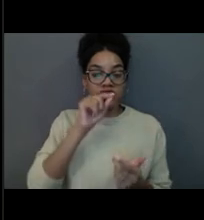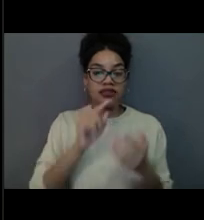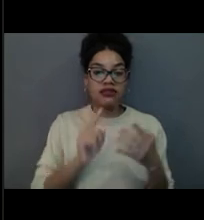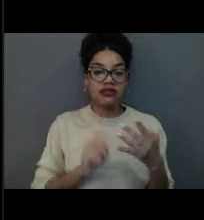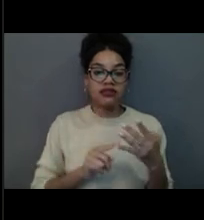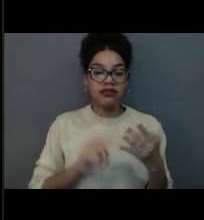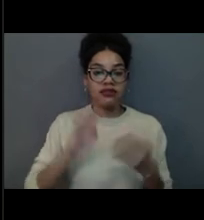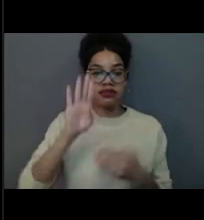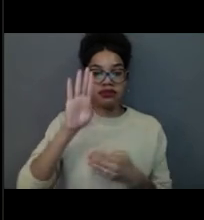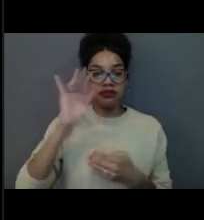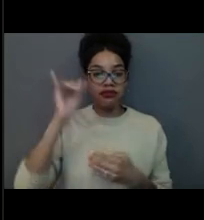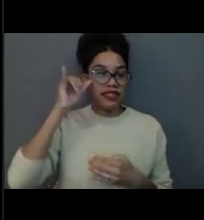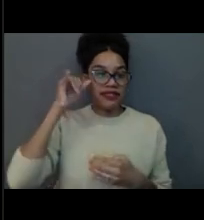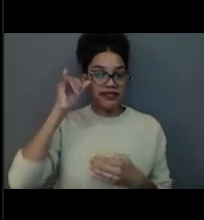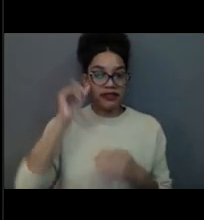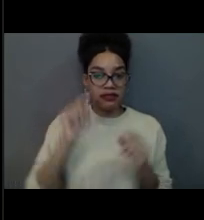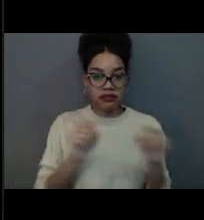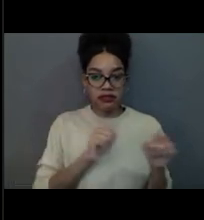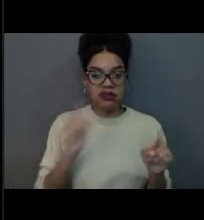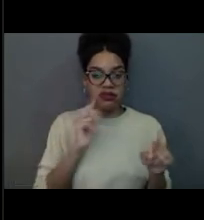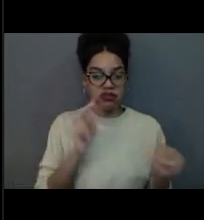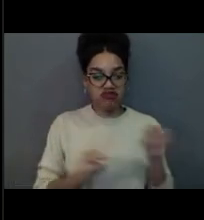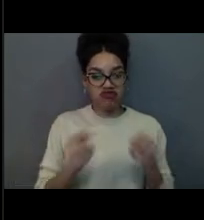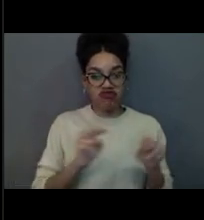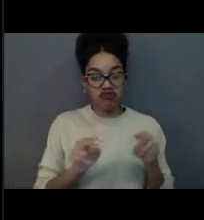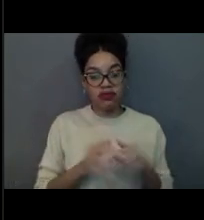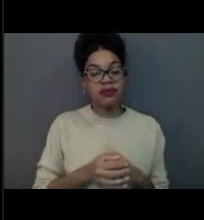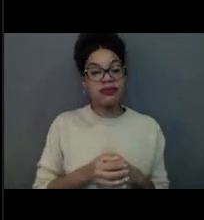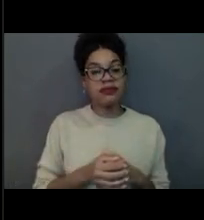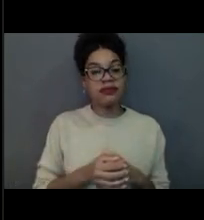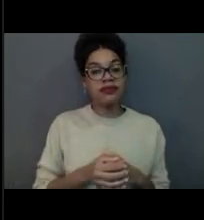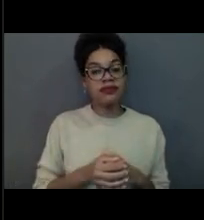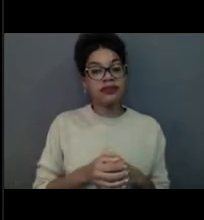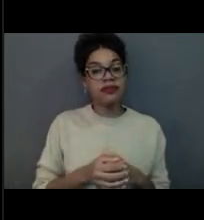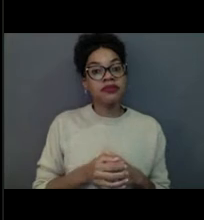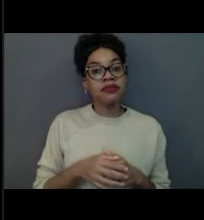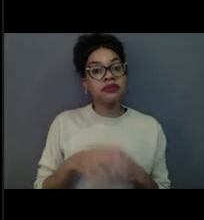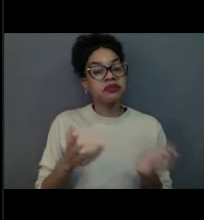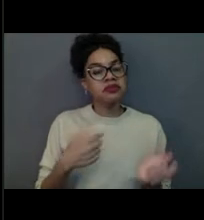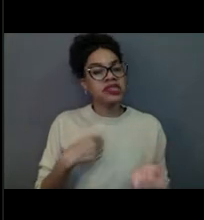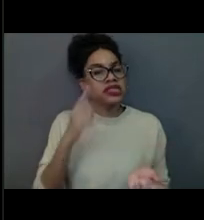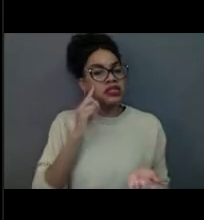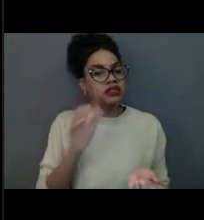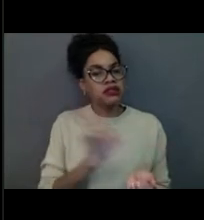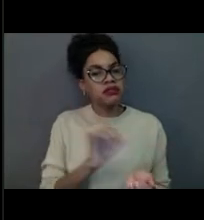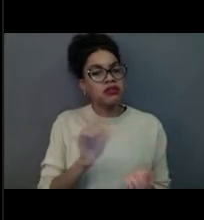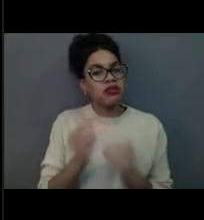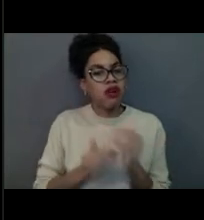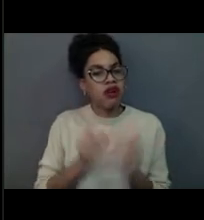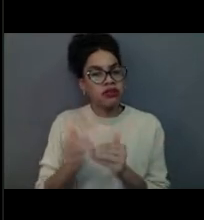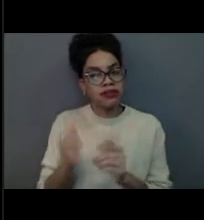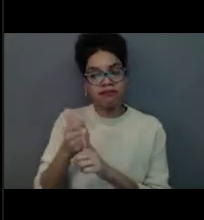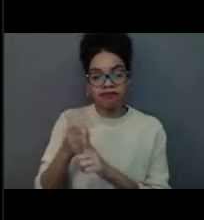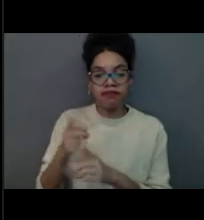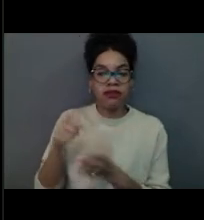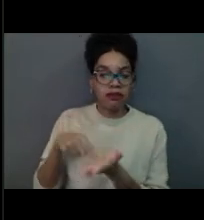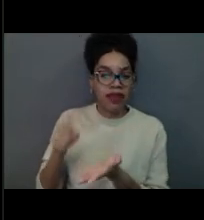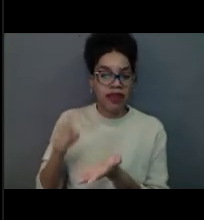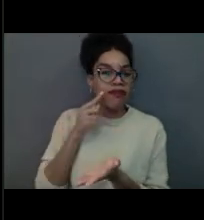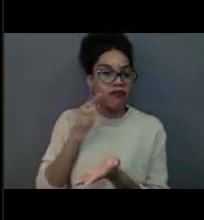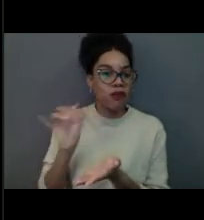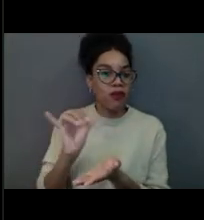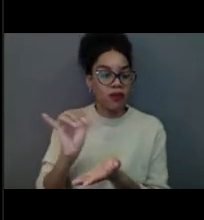quality elements associated with those products. But I think it would be considered similar. They are also a fee-for-service program, so they,